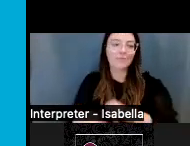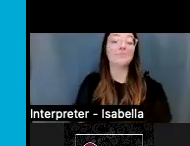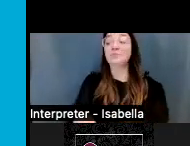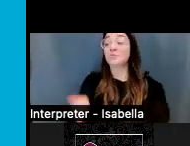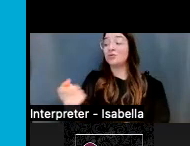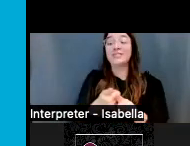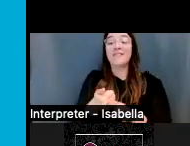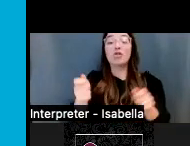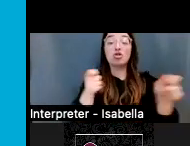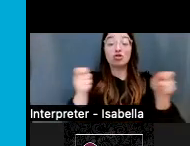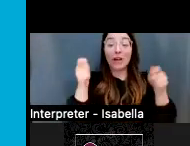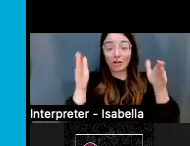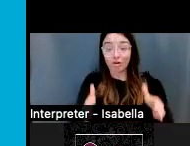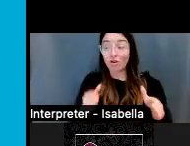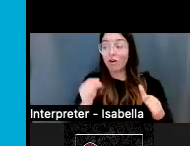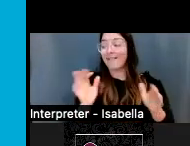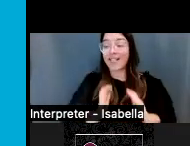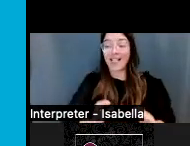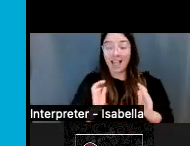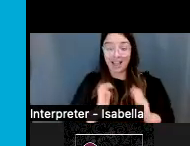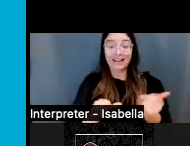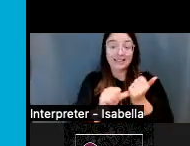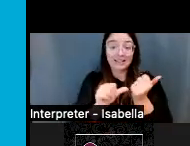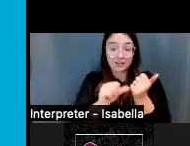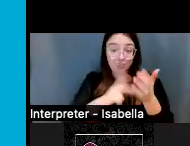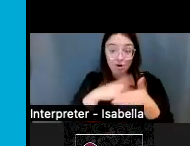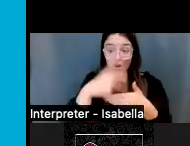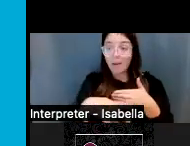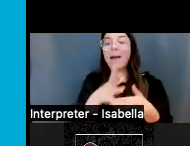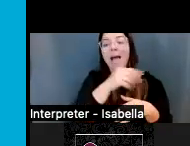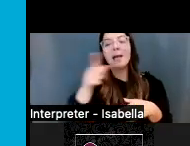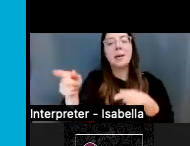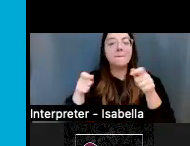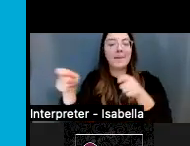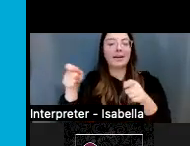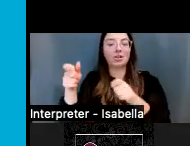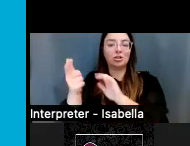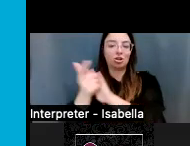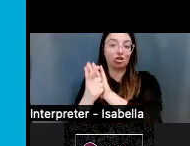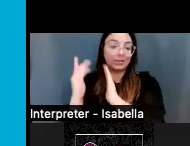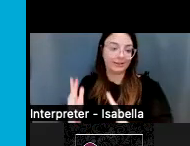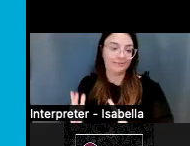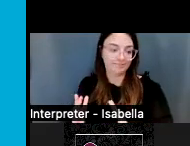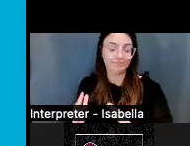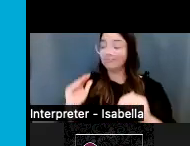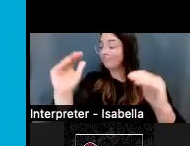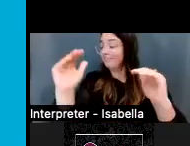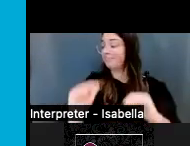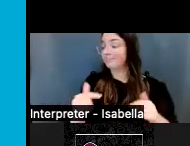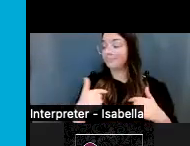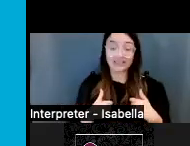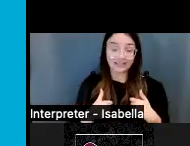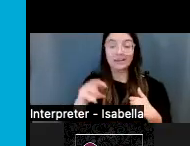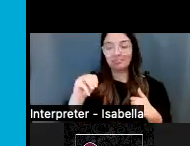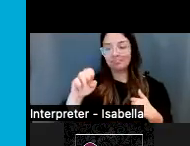Assistance Program and the managing attorney of Equip for Equality. And I myself, my name is Megan